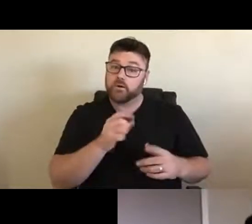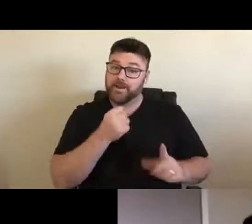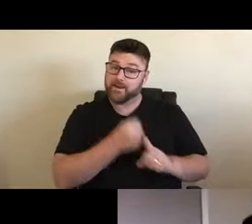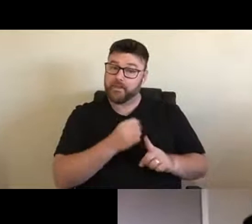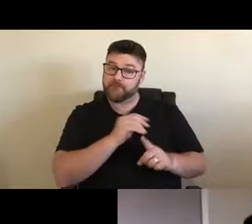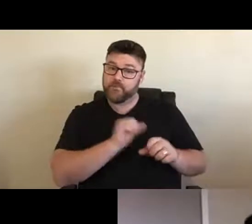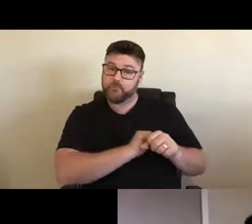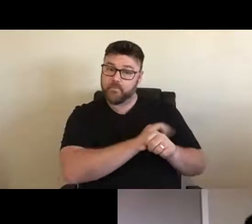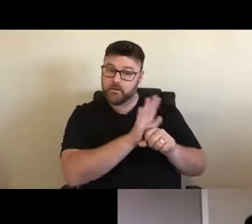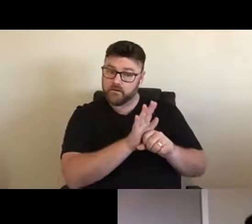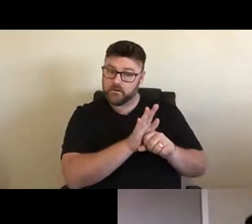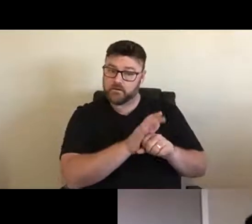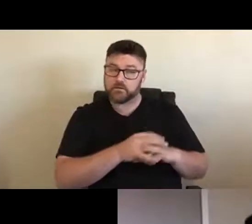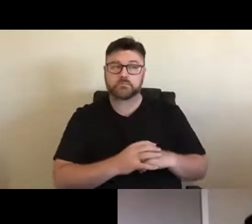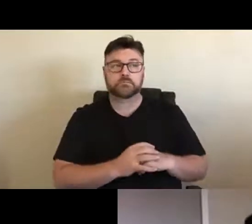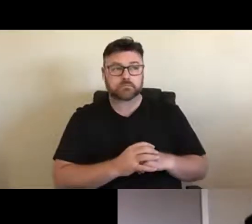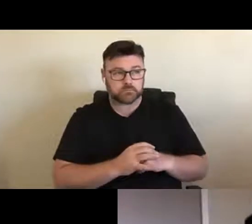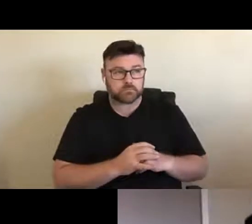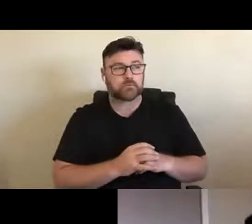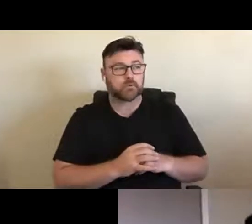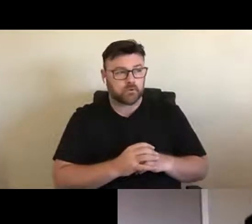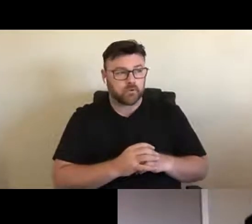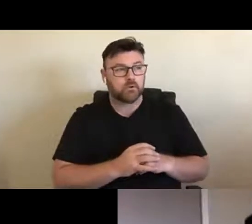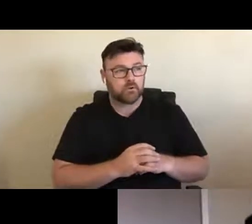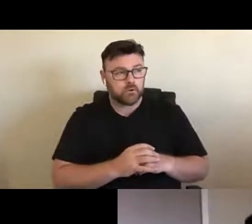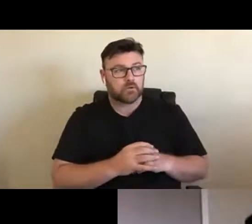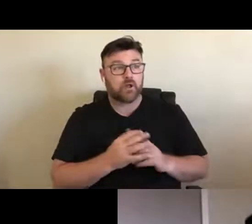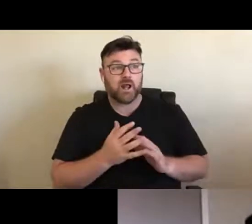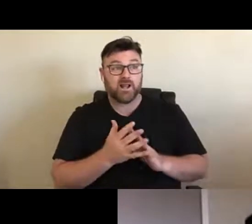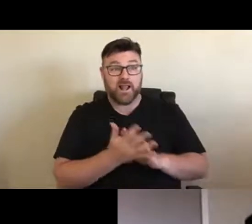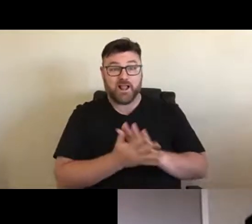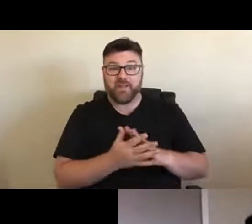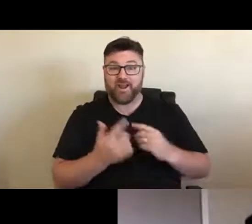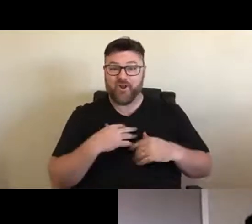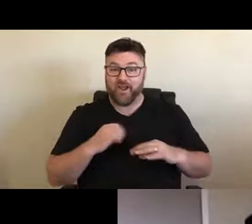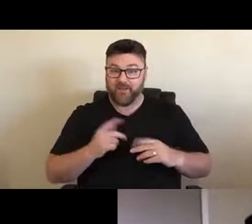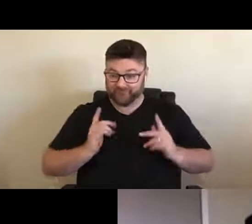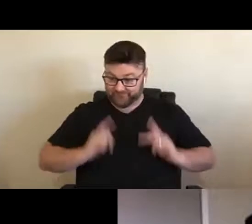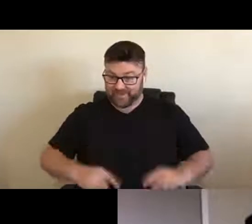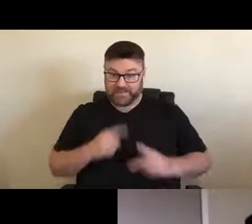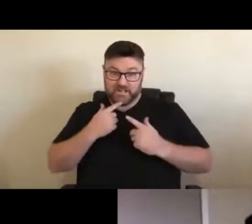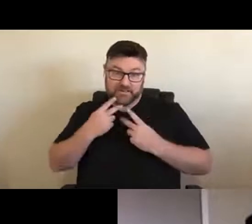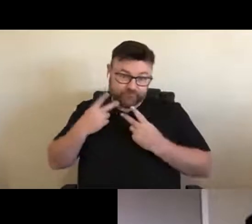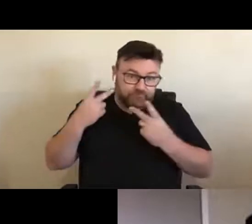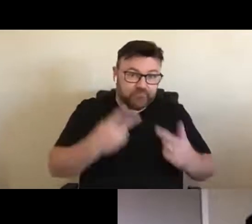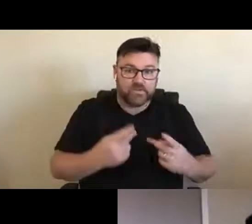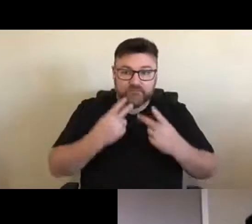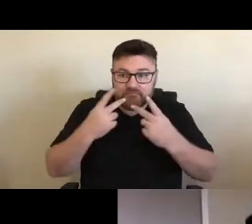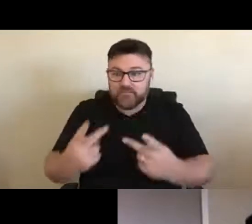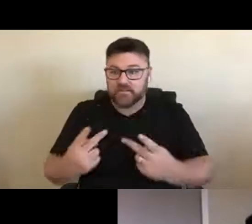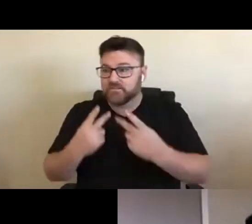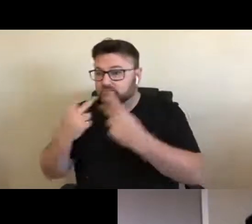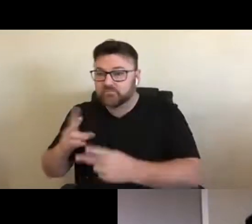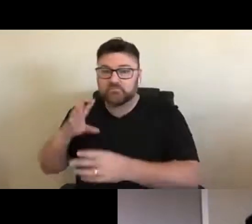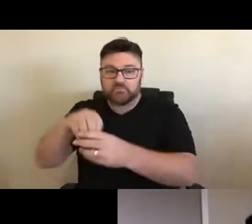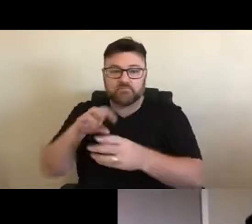about, I didn't have to physically turn up to meetings everywhere and go everywhere and be involved with people. So